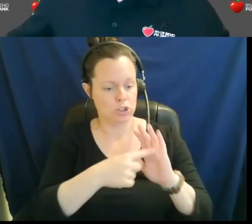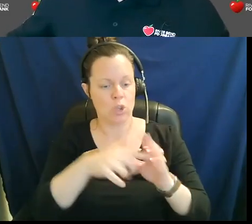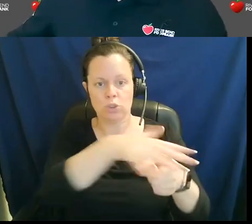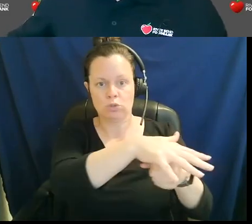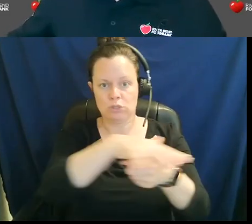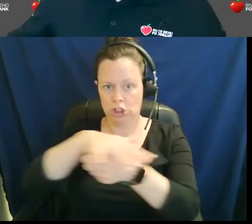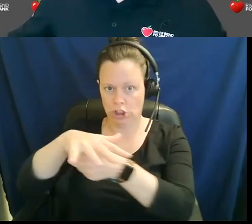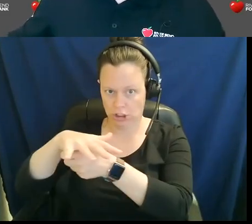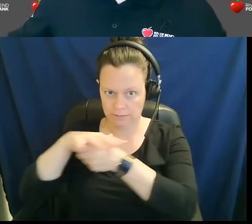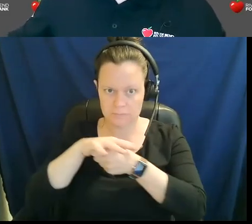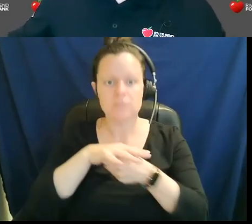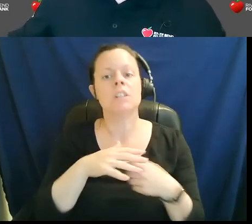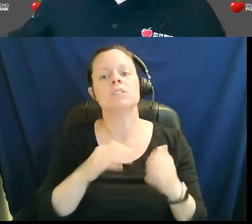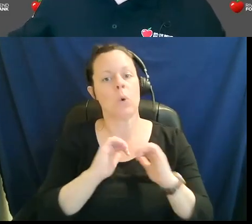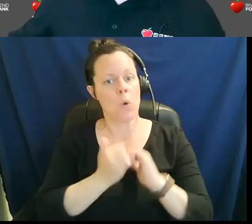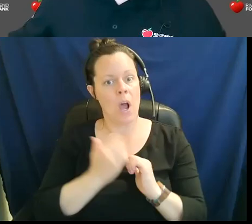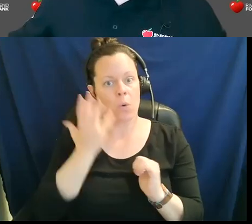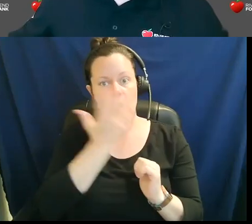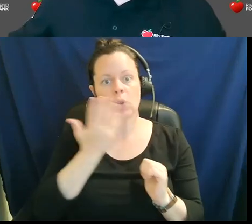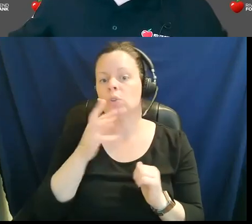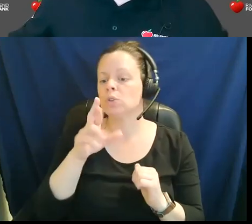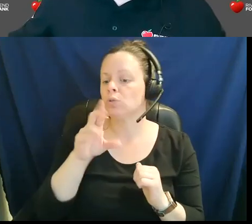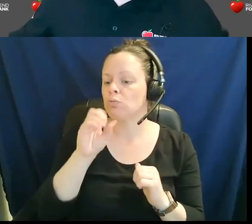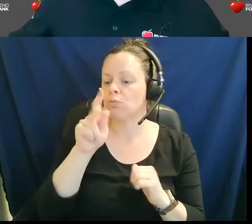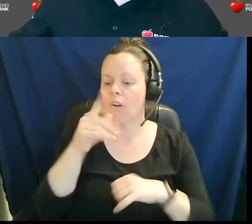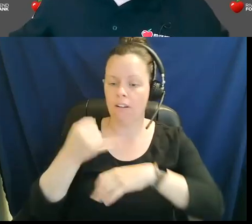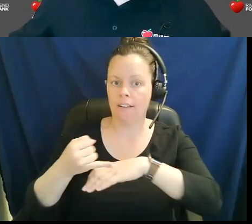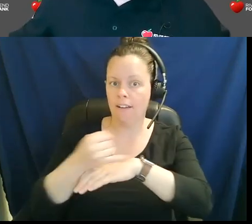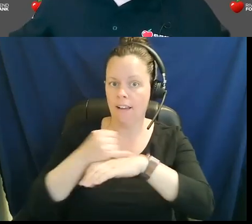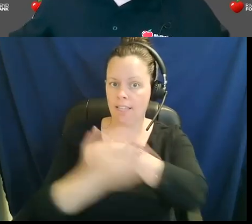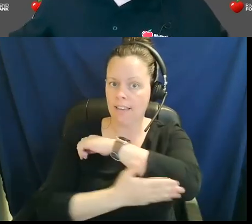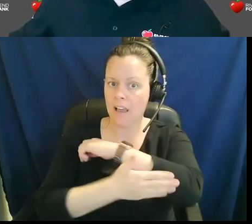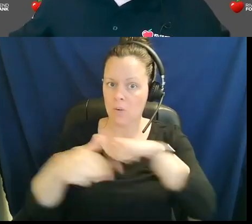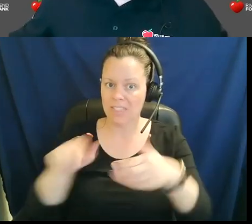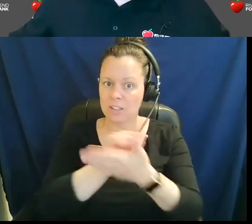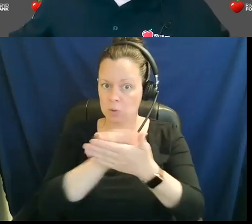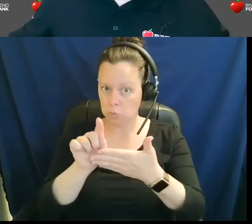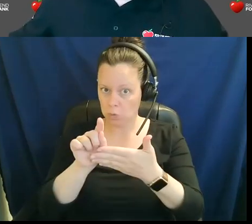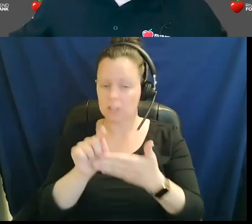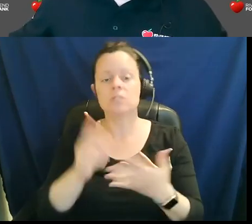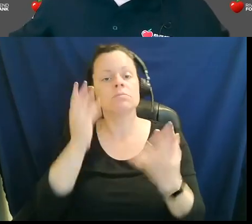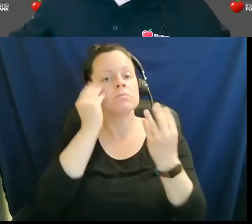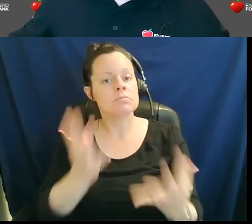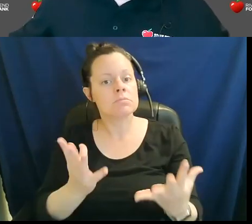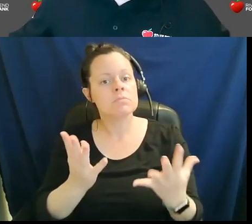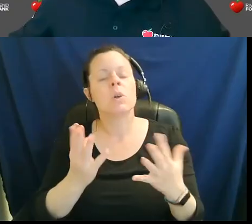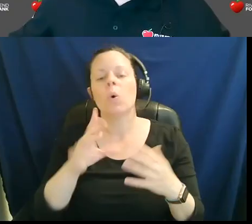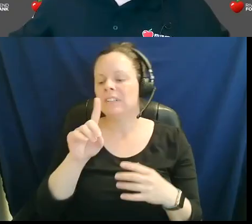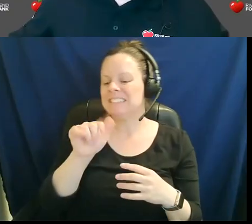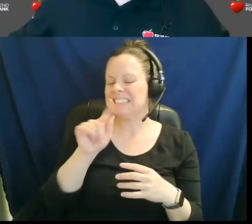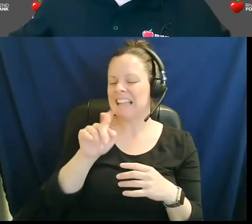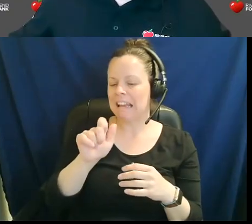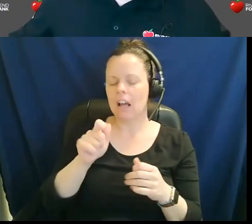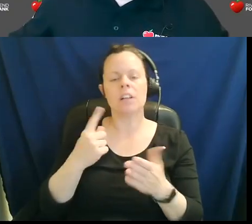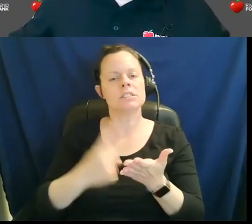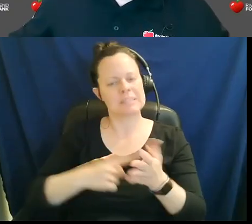is how it looks in Rock Island County this week, though we must know that the data is sometimes delayed